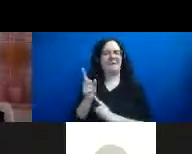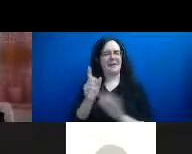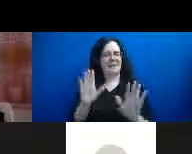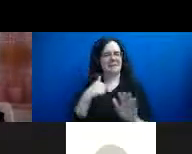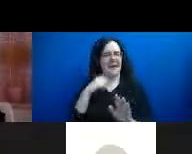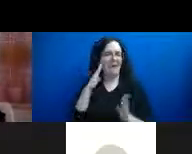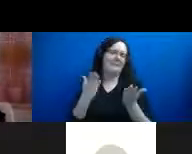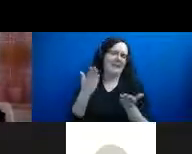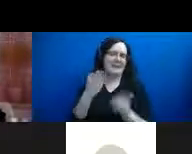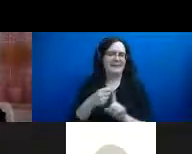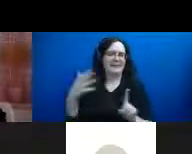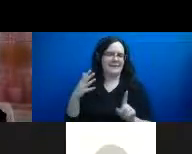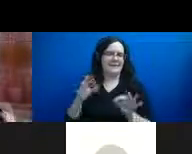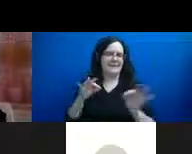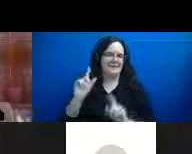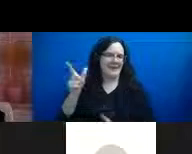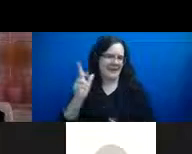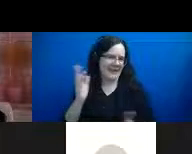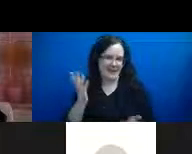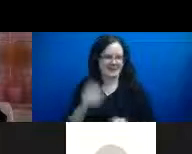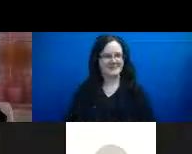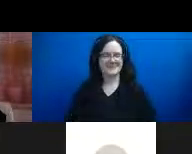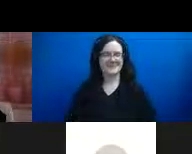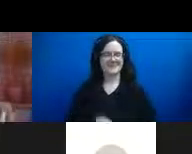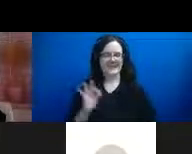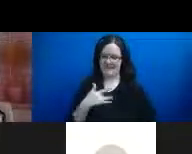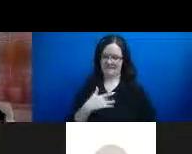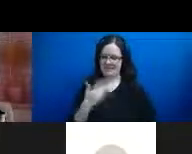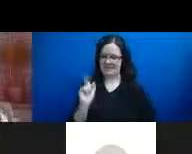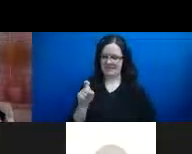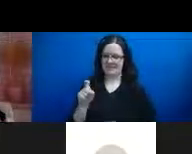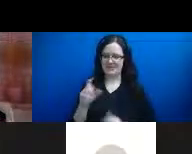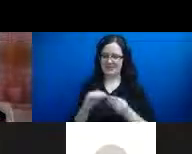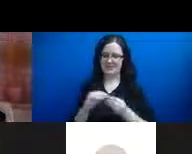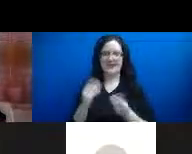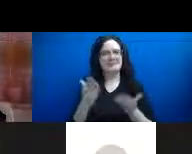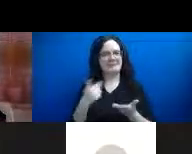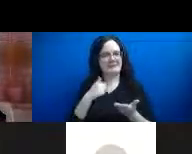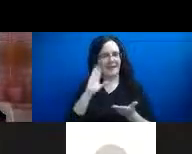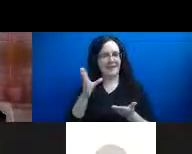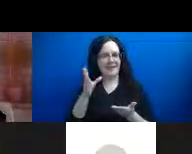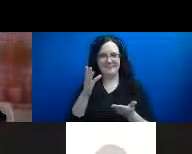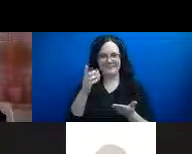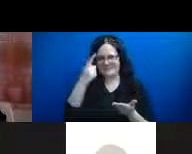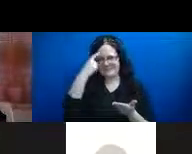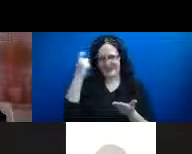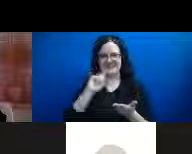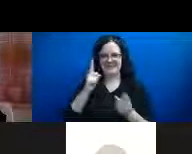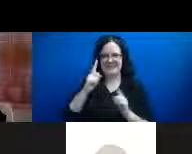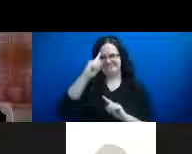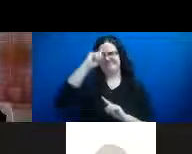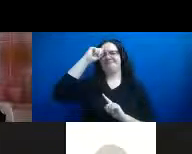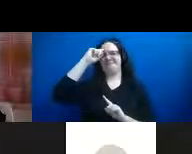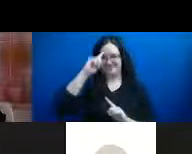maybe later if I feel compelled to, but I might, because it's really sticking out to me as I'm talking about